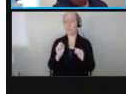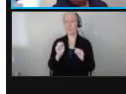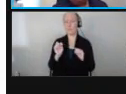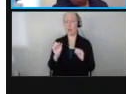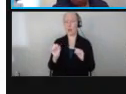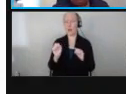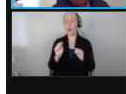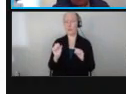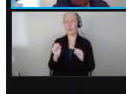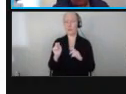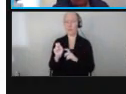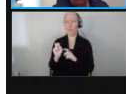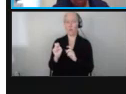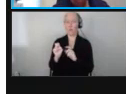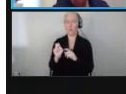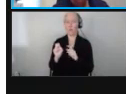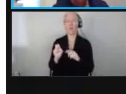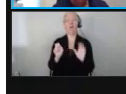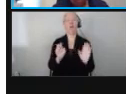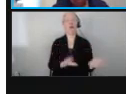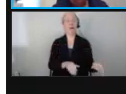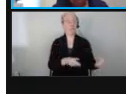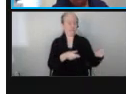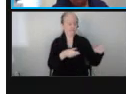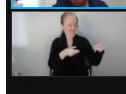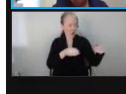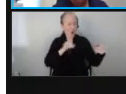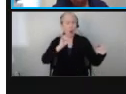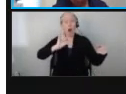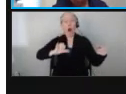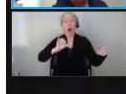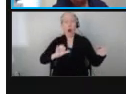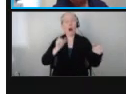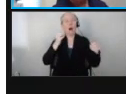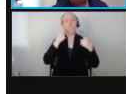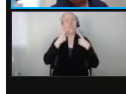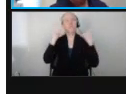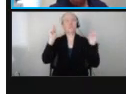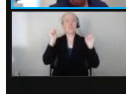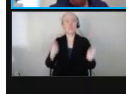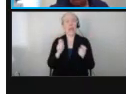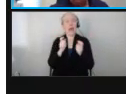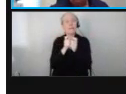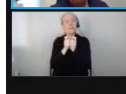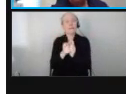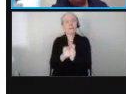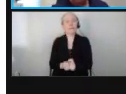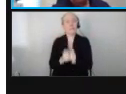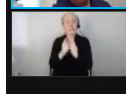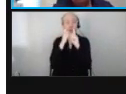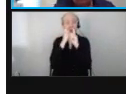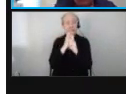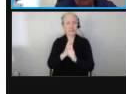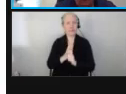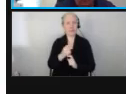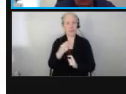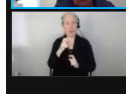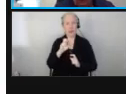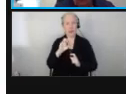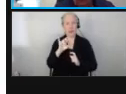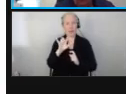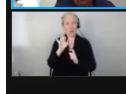to hieroglyphic translation for early scholars in the early 19th century, containing a script about Ptolemy,